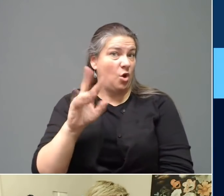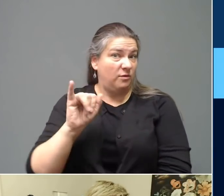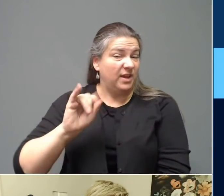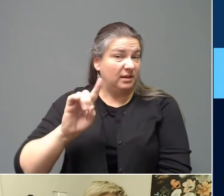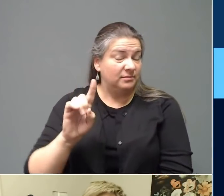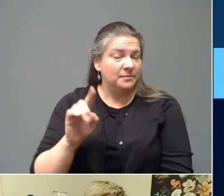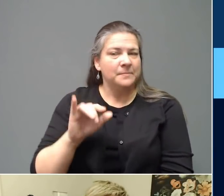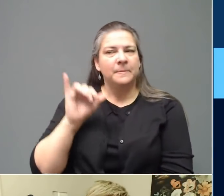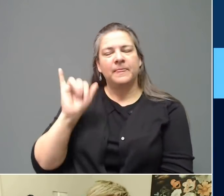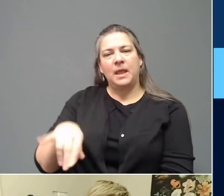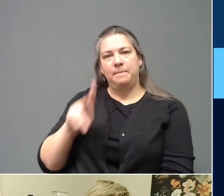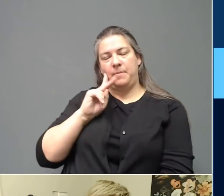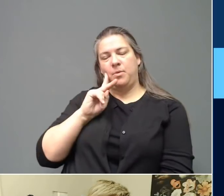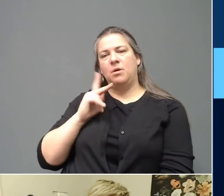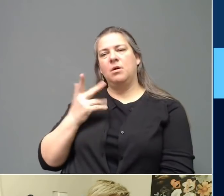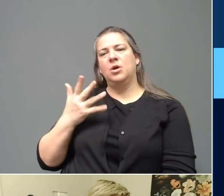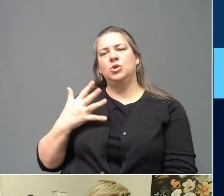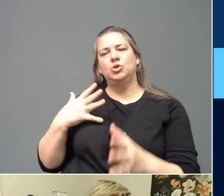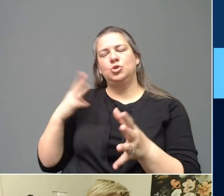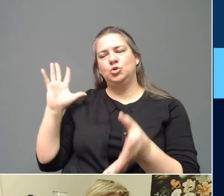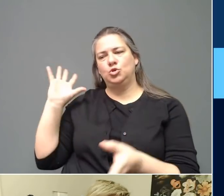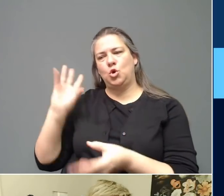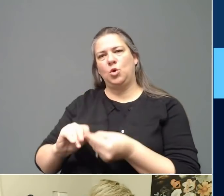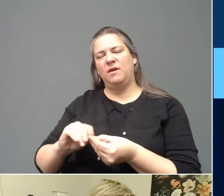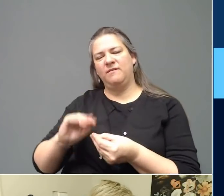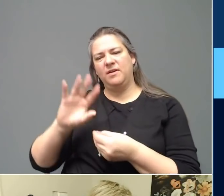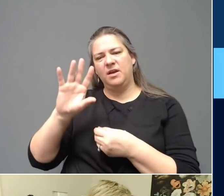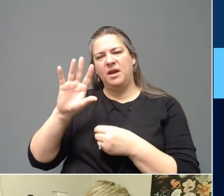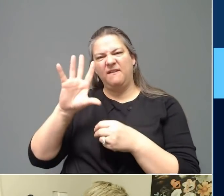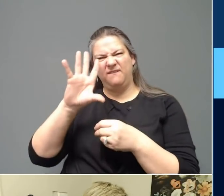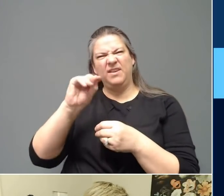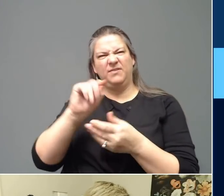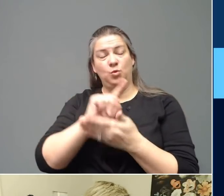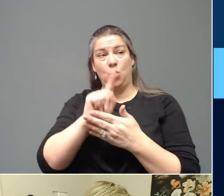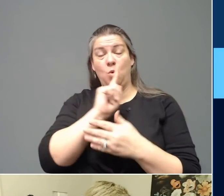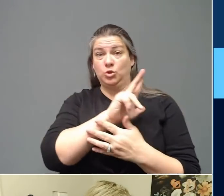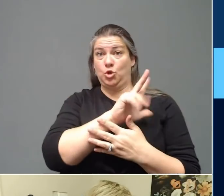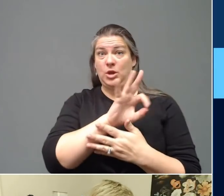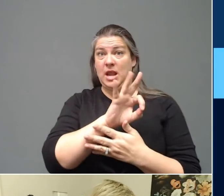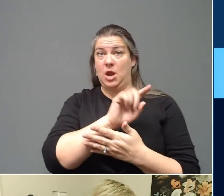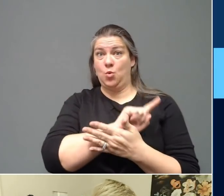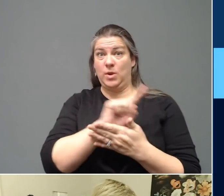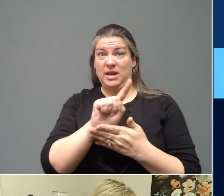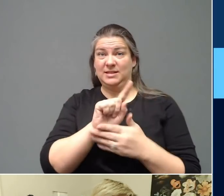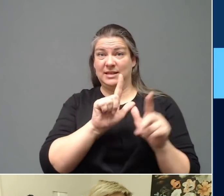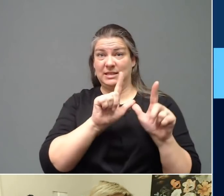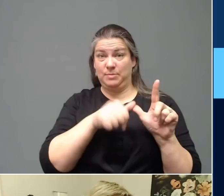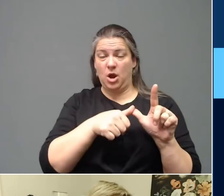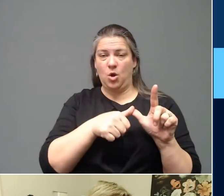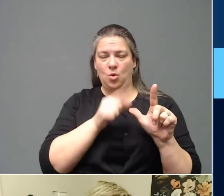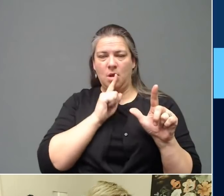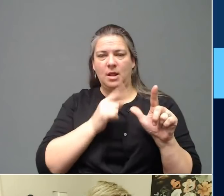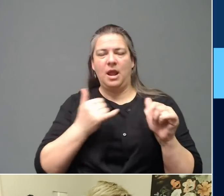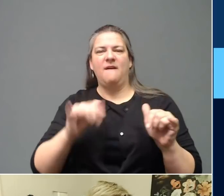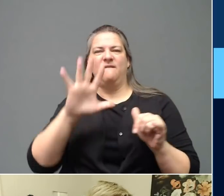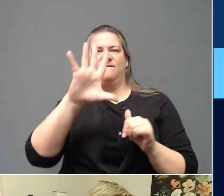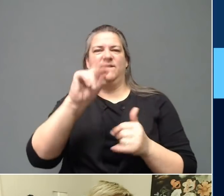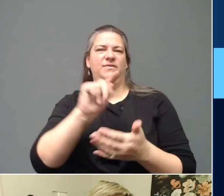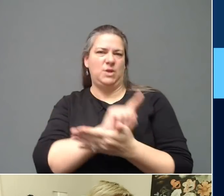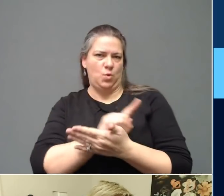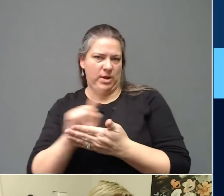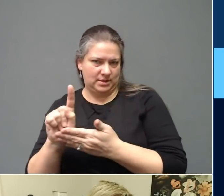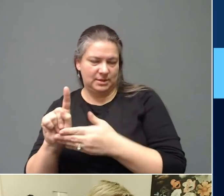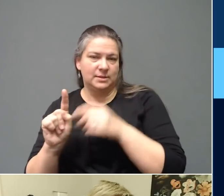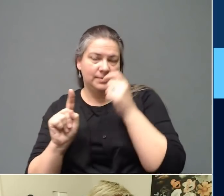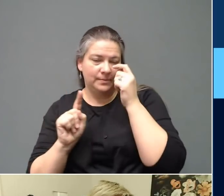to a total of 50 weeks, up from the 39 weeks that expired at the end of 2020. And it